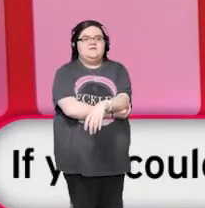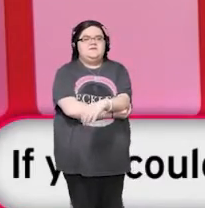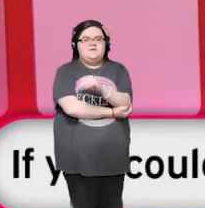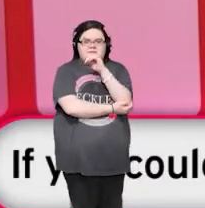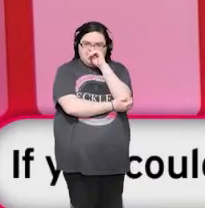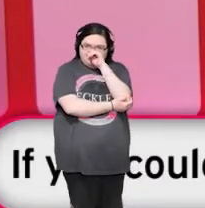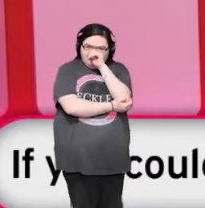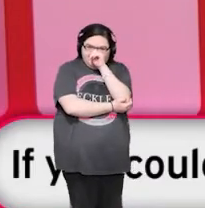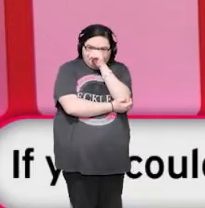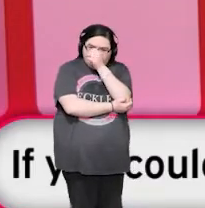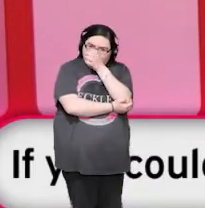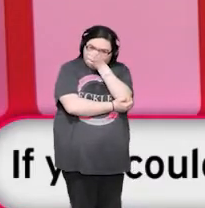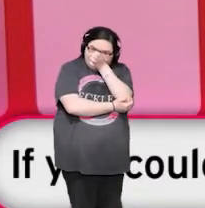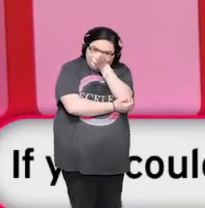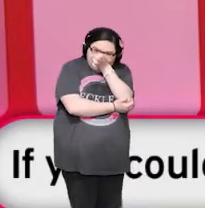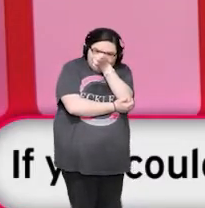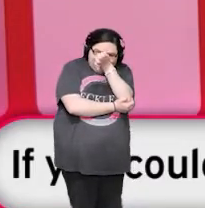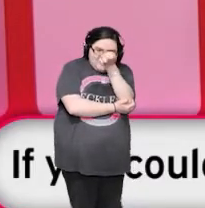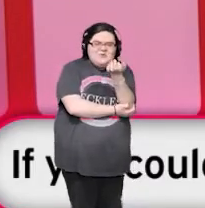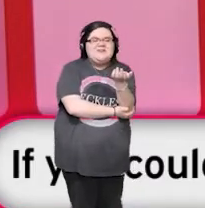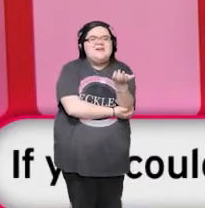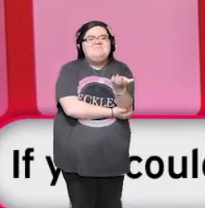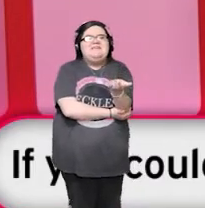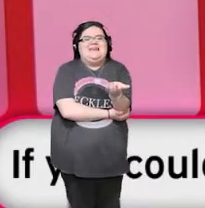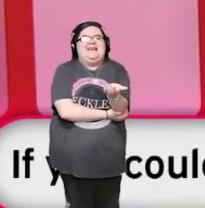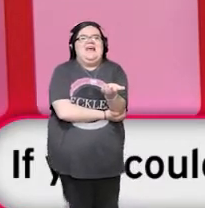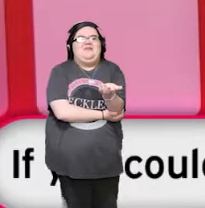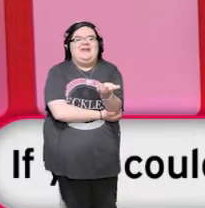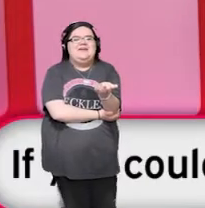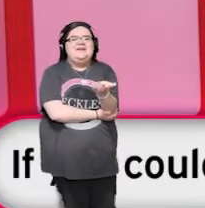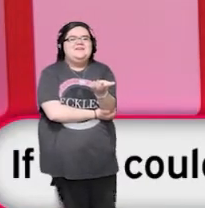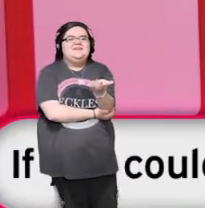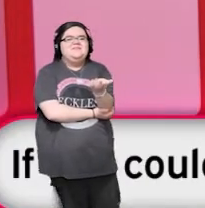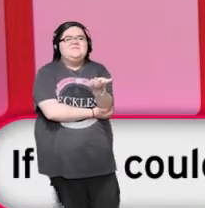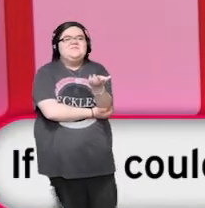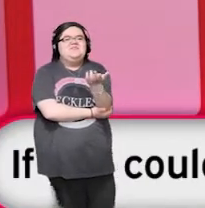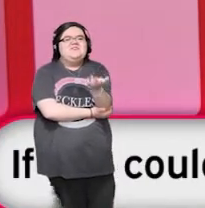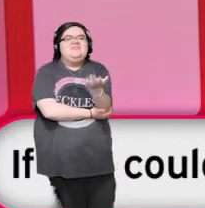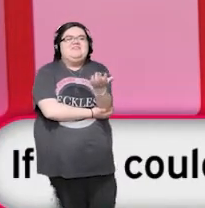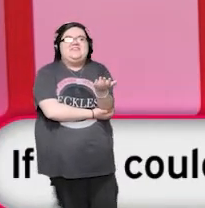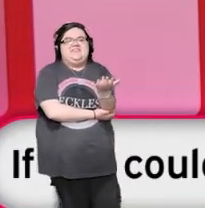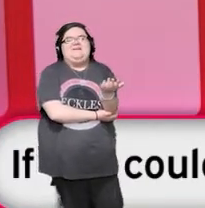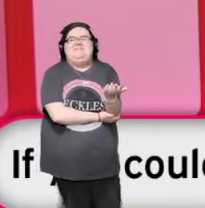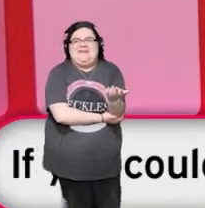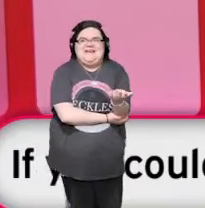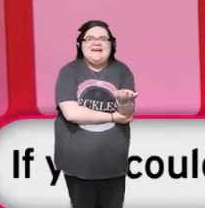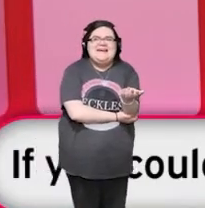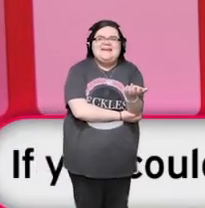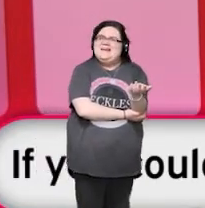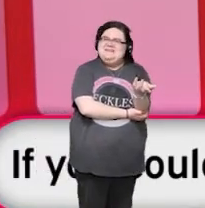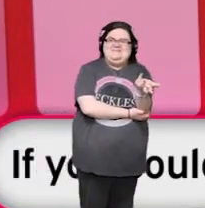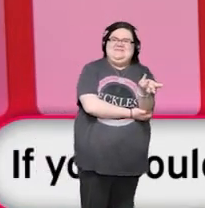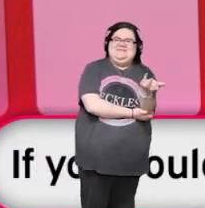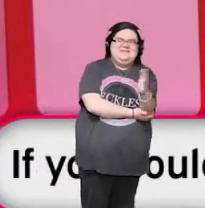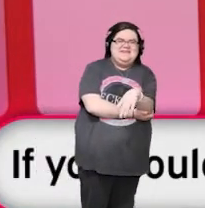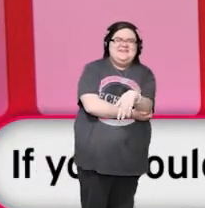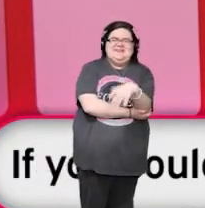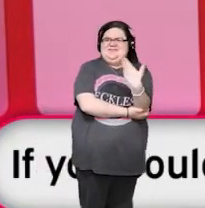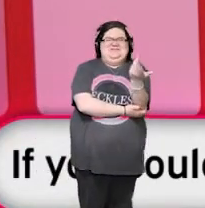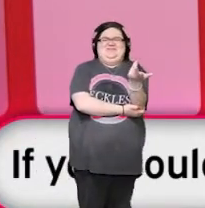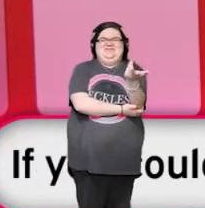things I can take an endless supply of. Oh, what does that mean, Harry? Fuck off. What on earth does that mean? Yeah, it is, but fuck